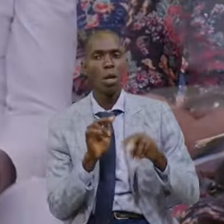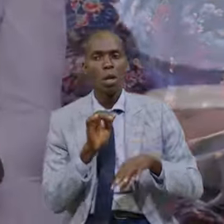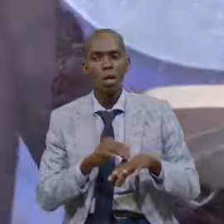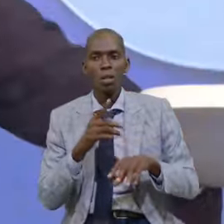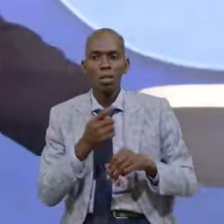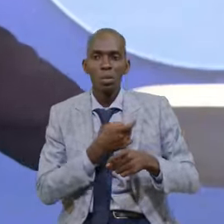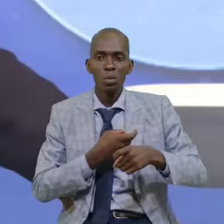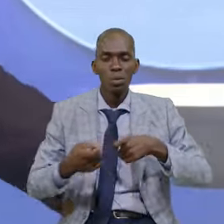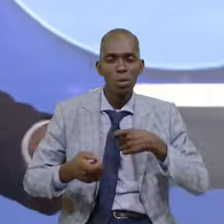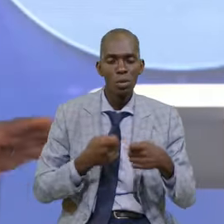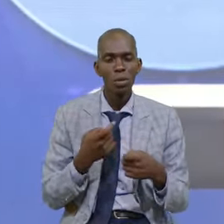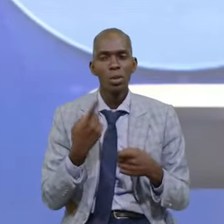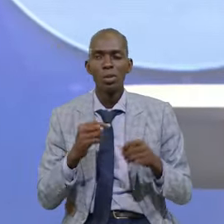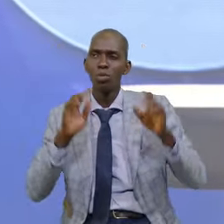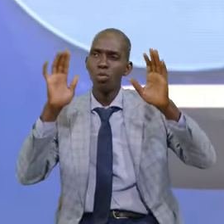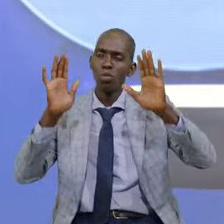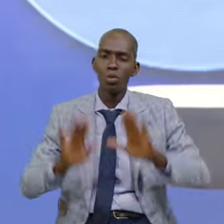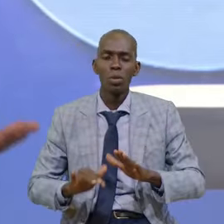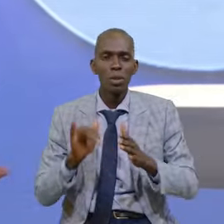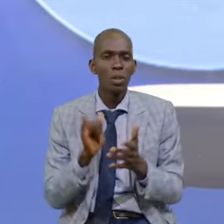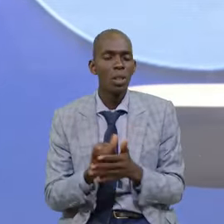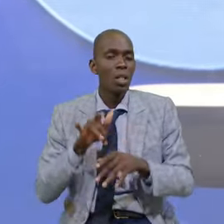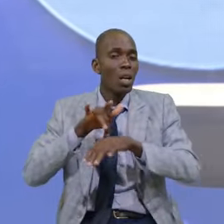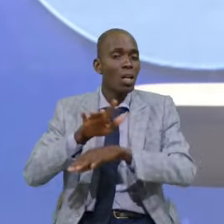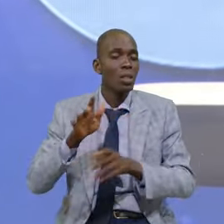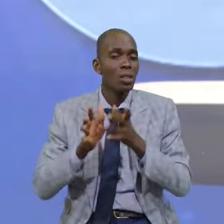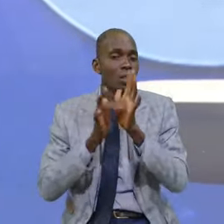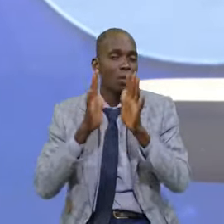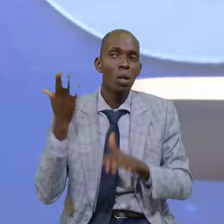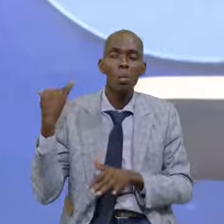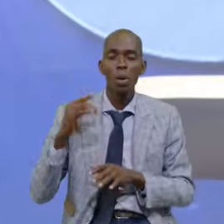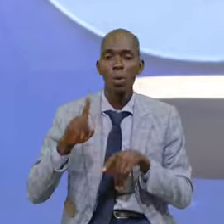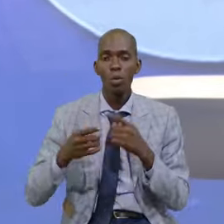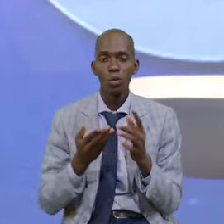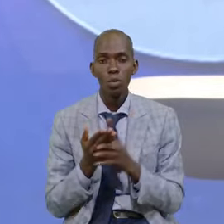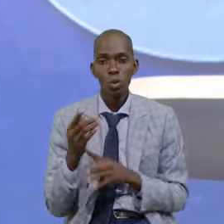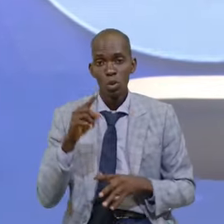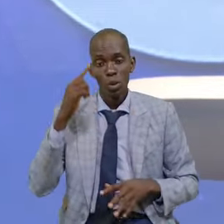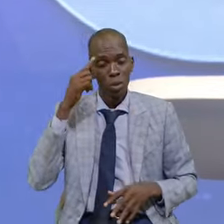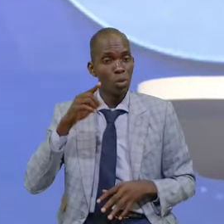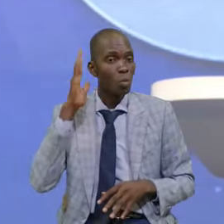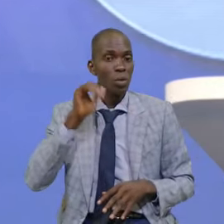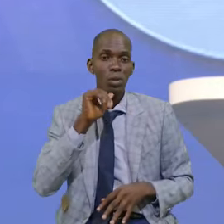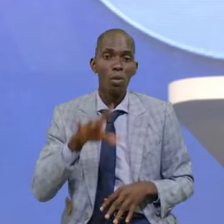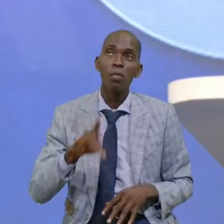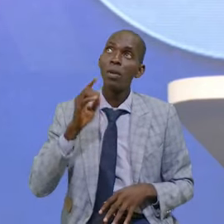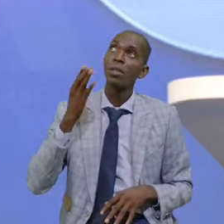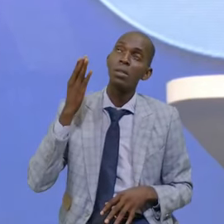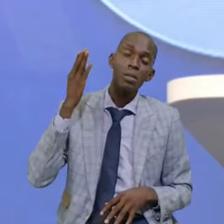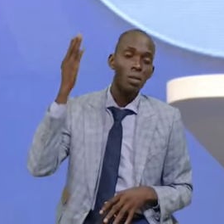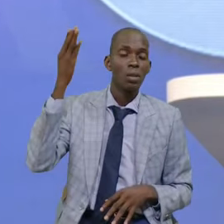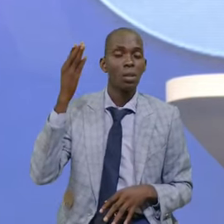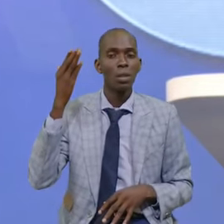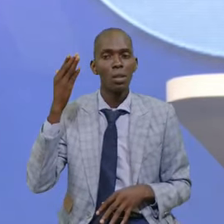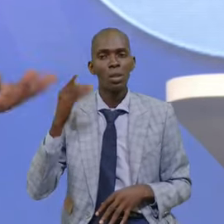the tribulation that the early church went through, you'll think you'll not find them on this final day. Yes,